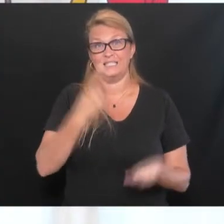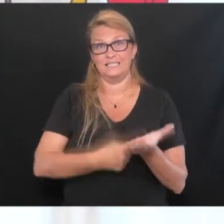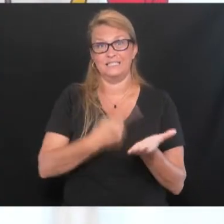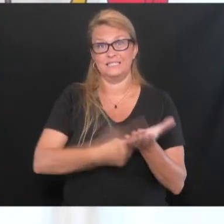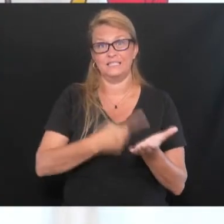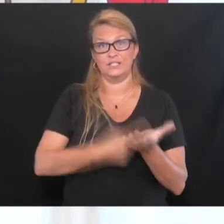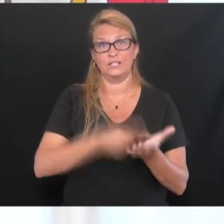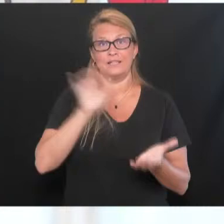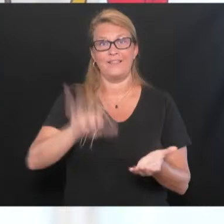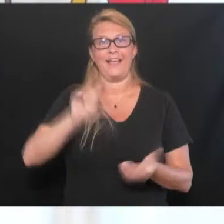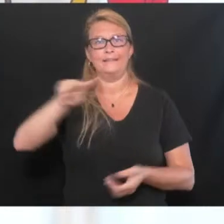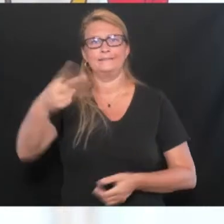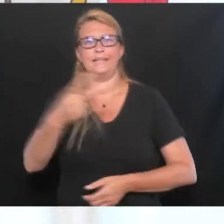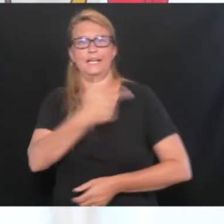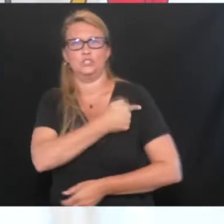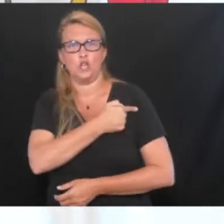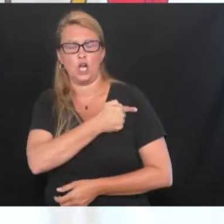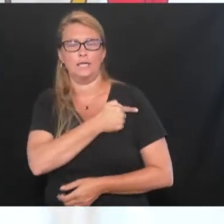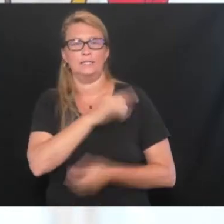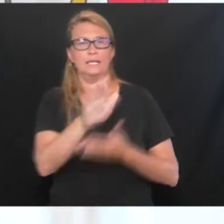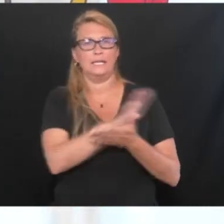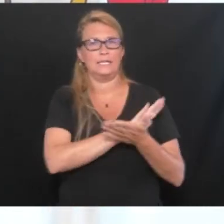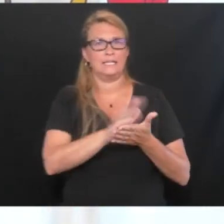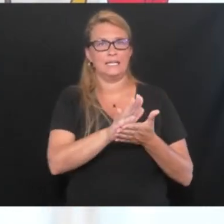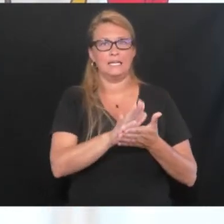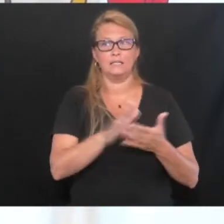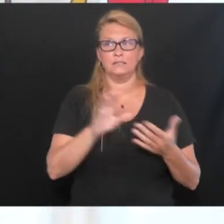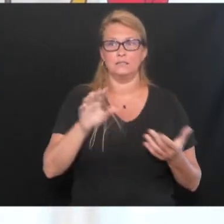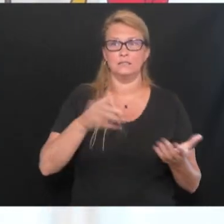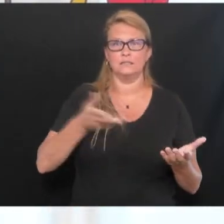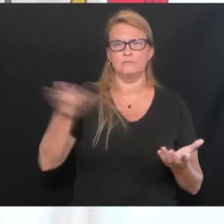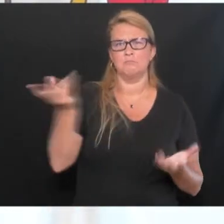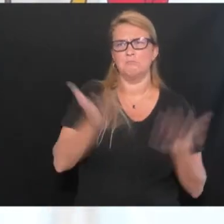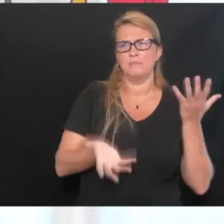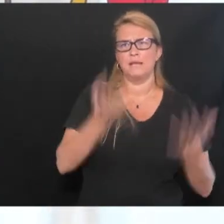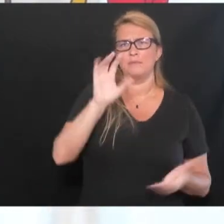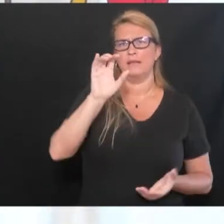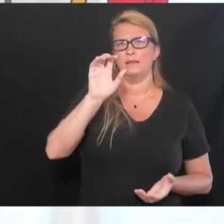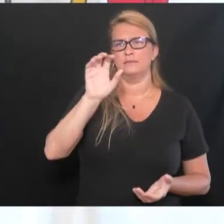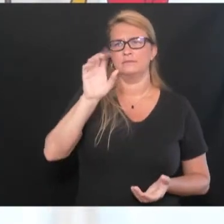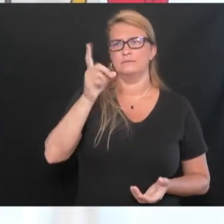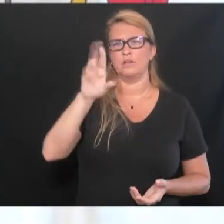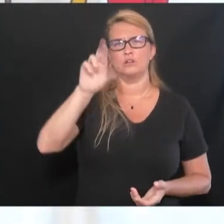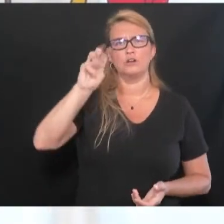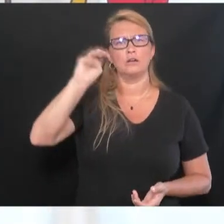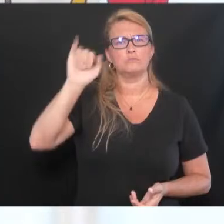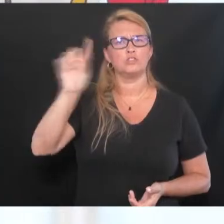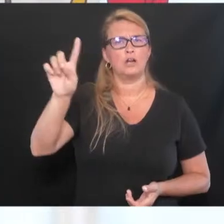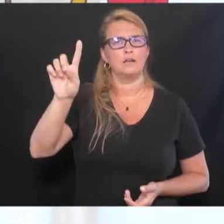second shot, but the cleaning and sanitary, maybe Bill and Ian could talk about all that.